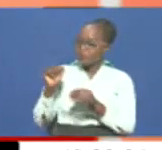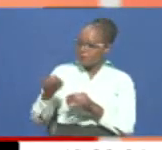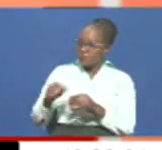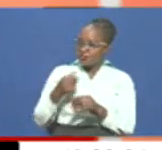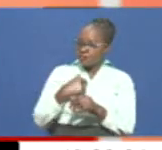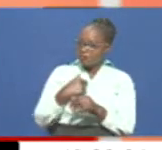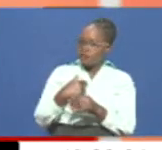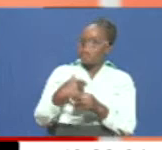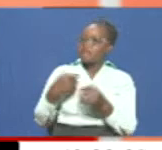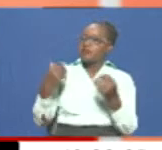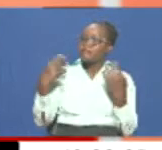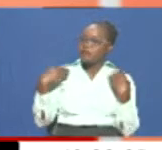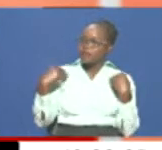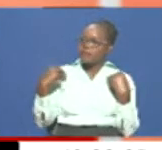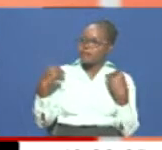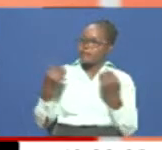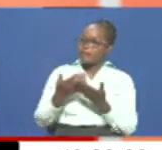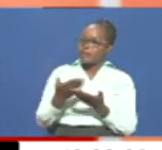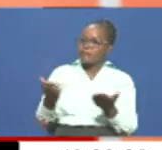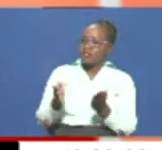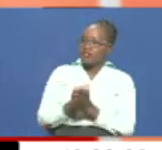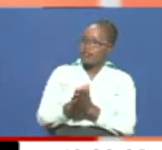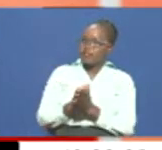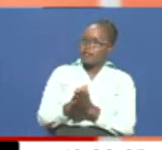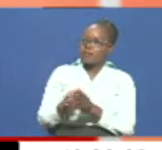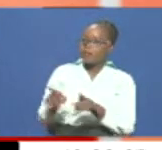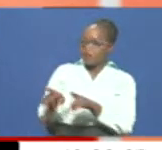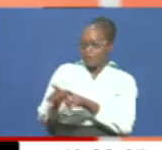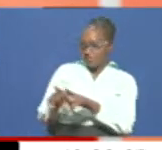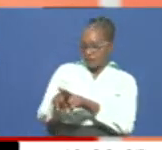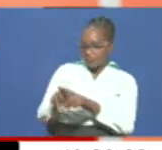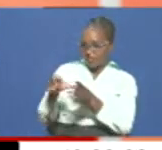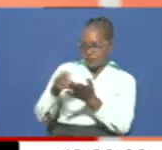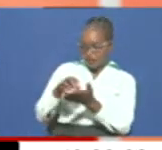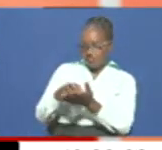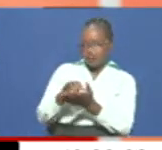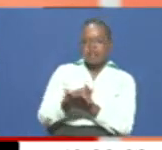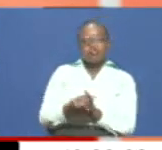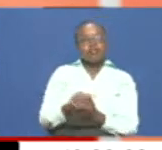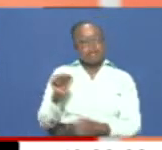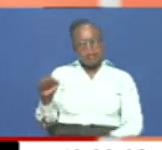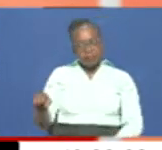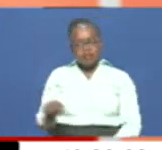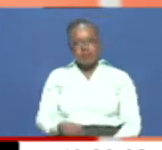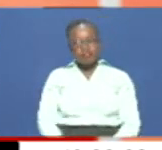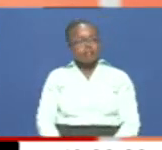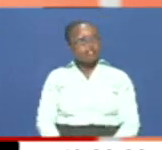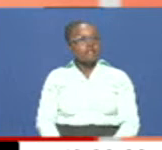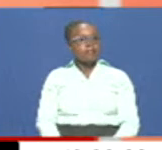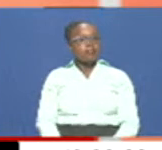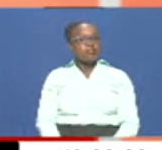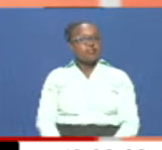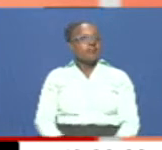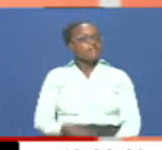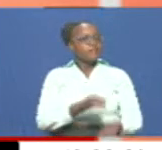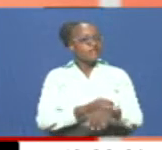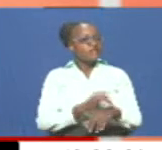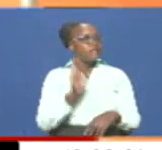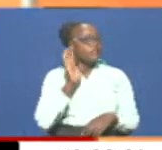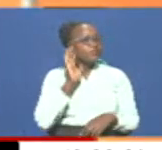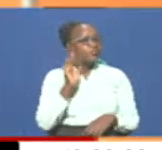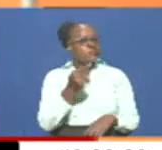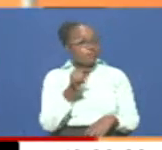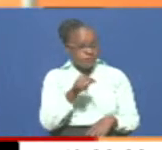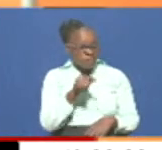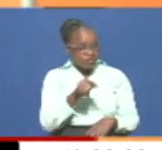sports fraternity under the position of the Secretary General. Mm-hmm. Yes. Okay, at least we got to hear that first right here on Sports Check on